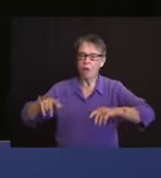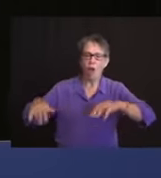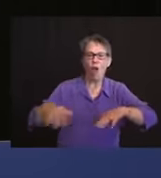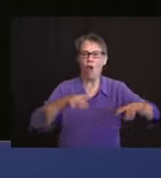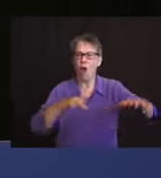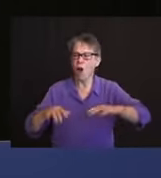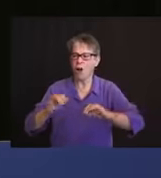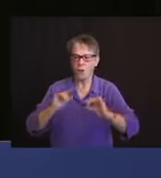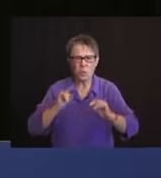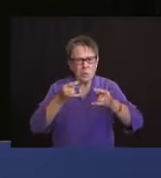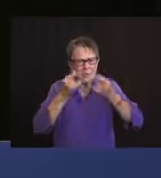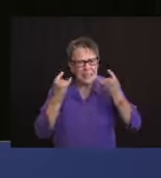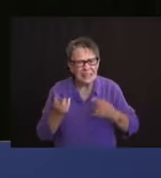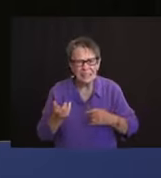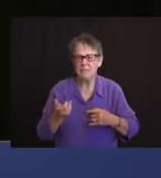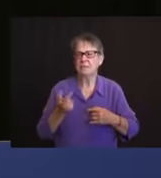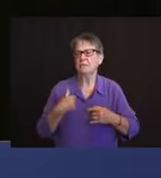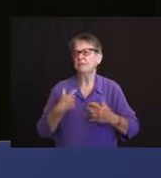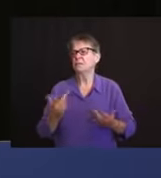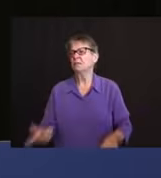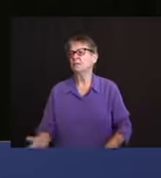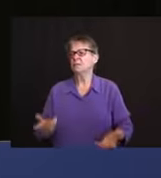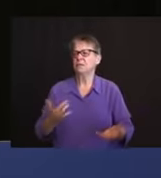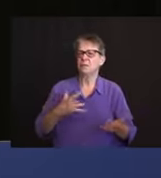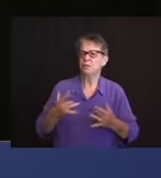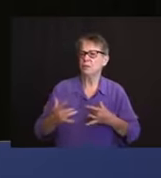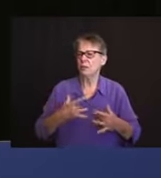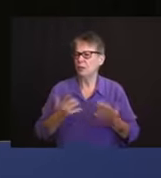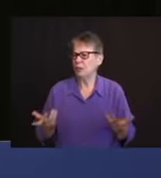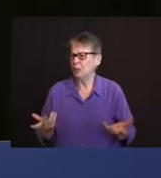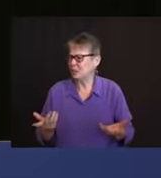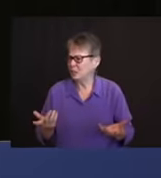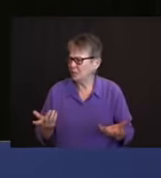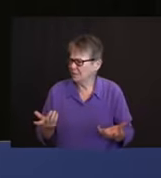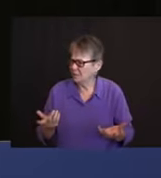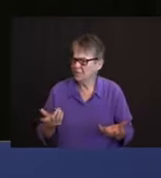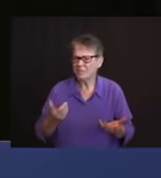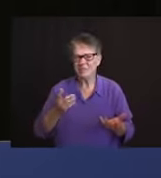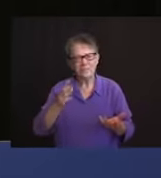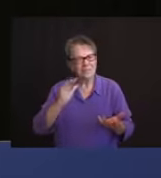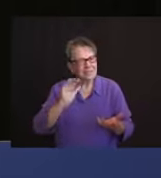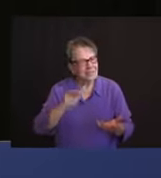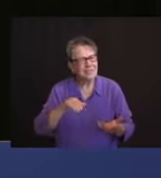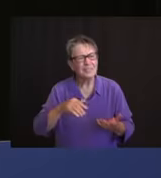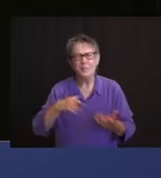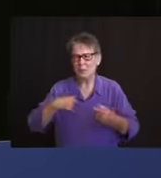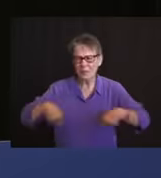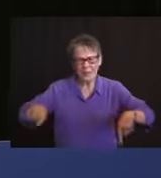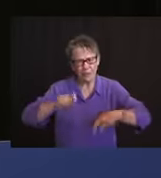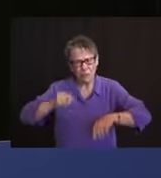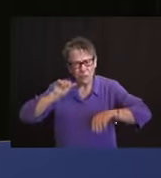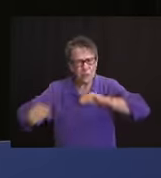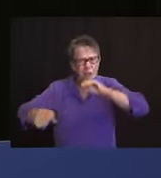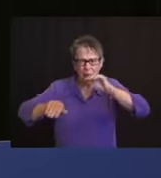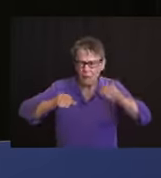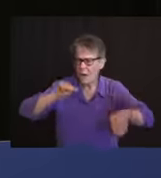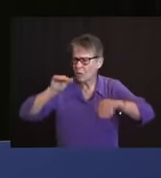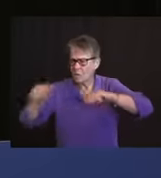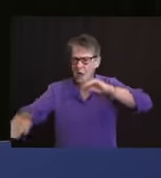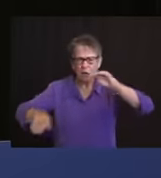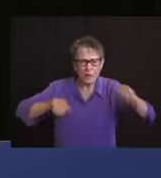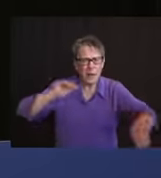for concern. So we just, us collectively as a state, need to remind one another that that's what's going to ultimately